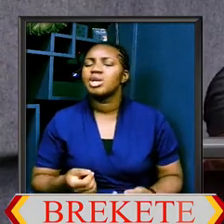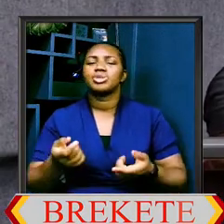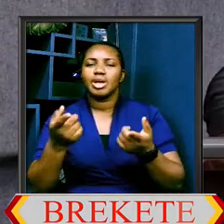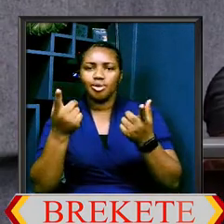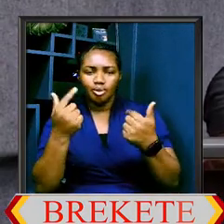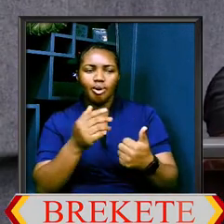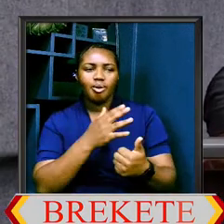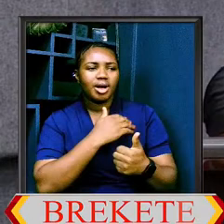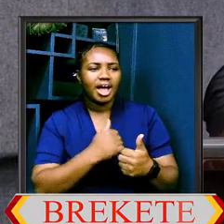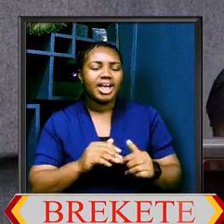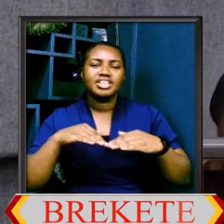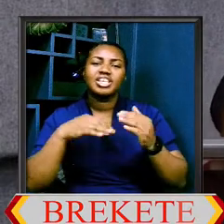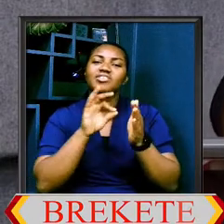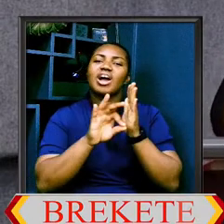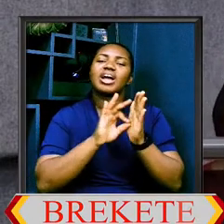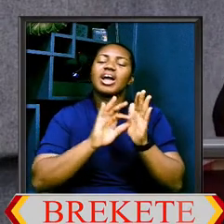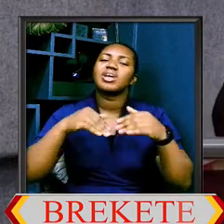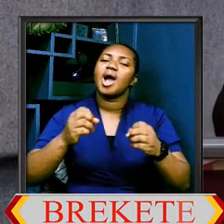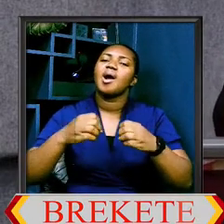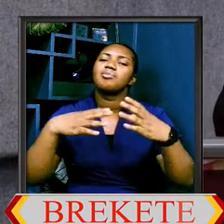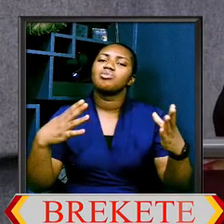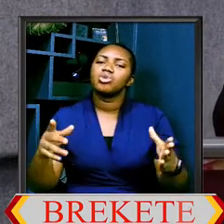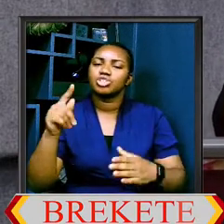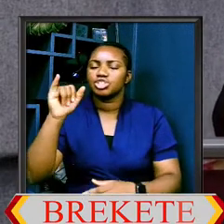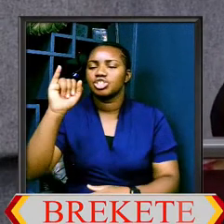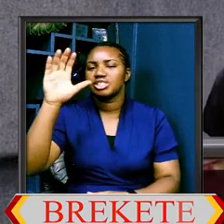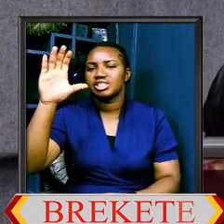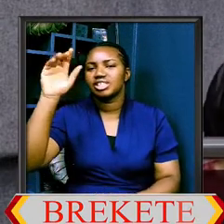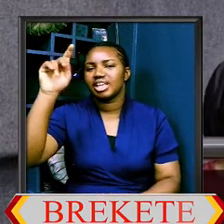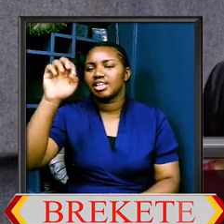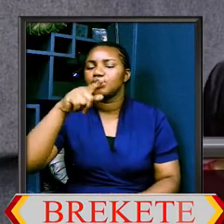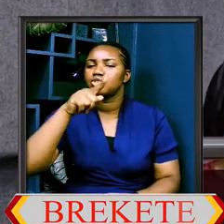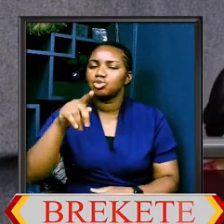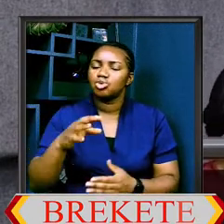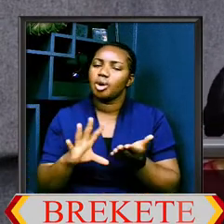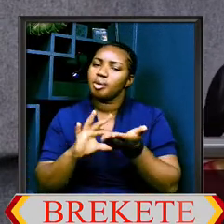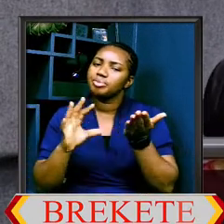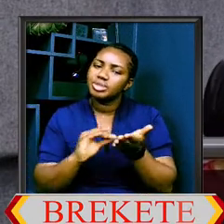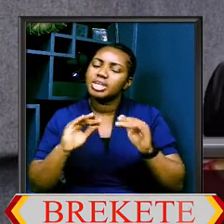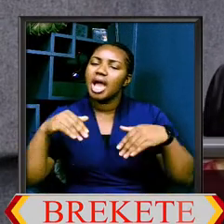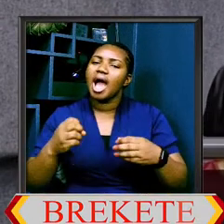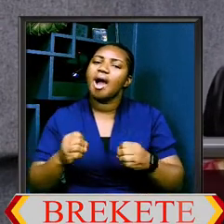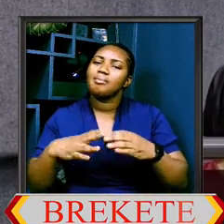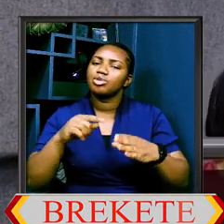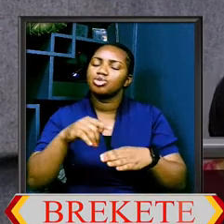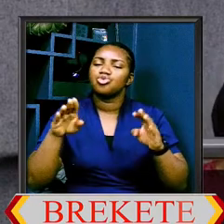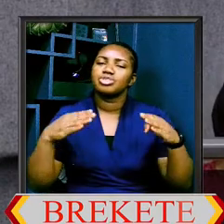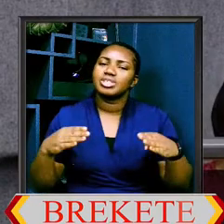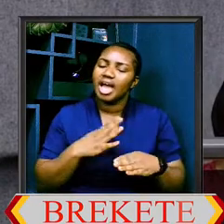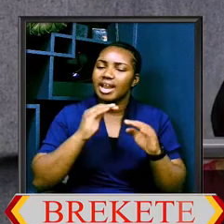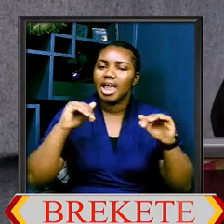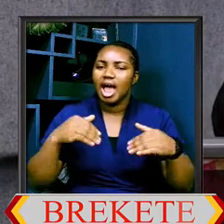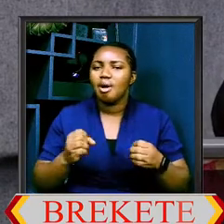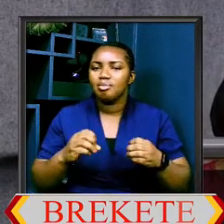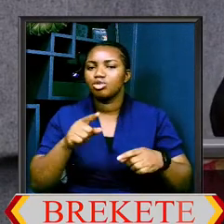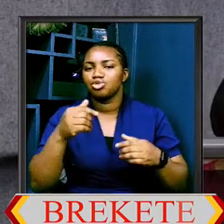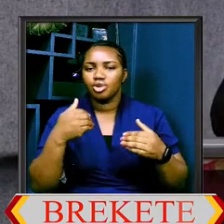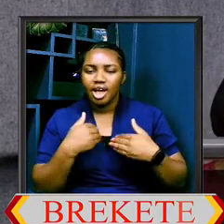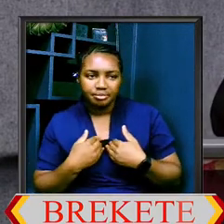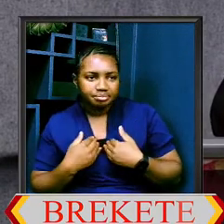public. How much ticket do you print? How much do we say? How much we have? The next thing, the man came from Ogun State